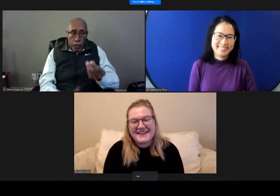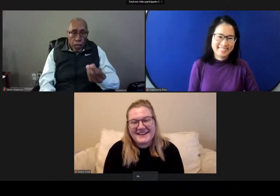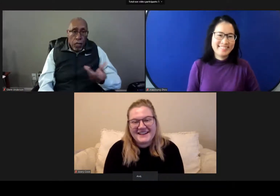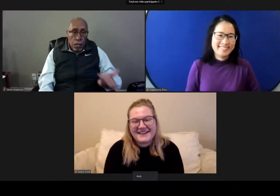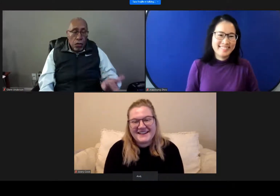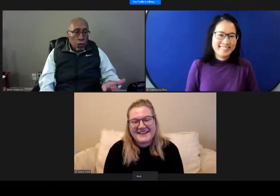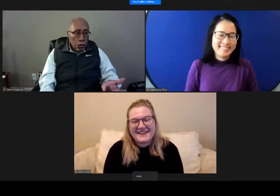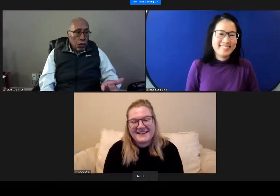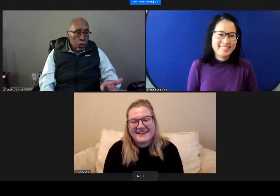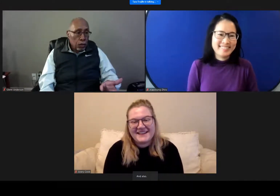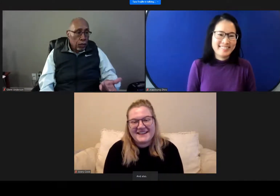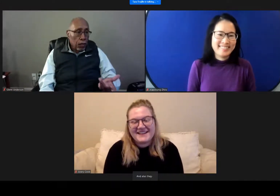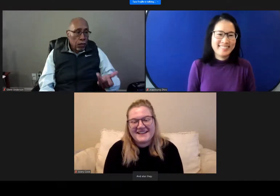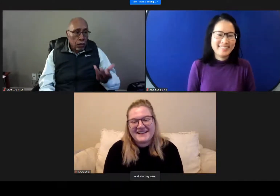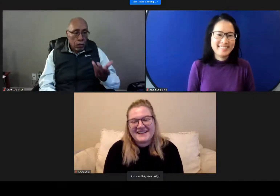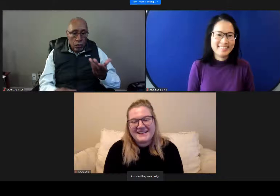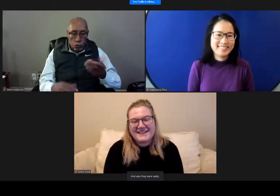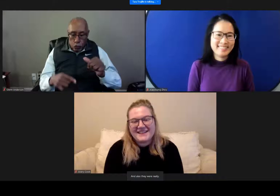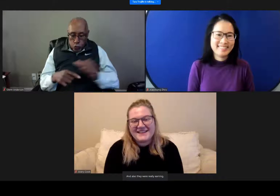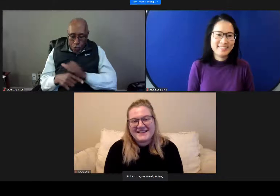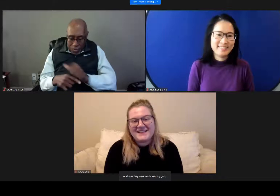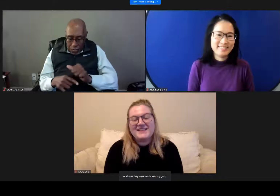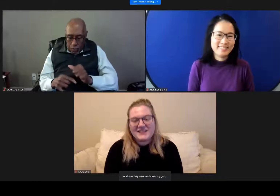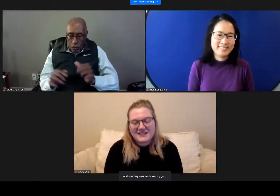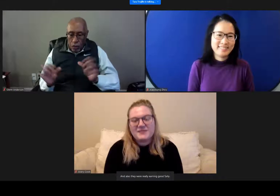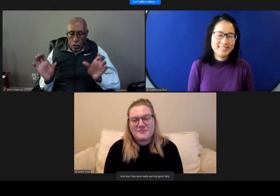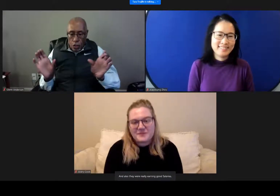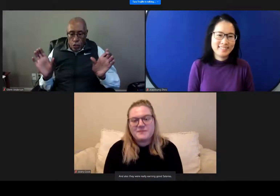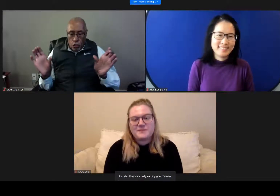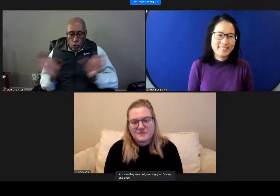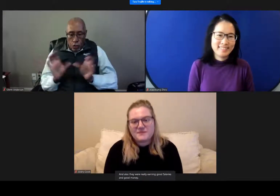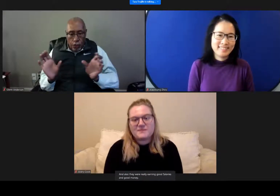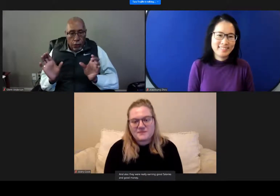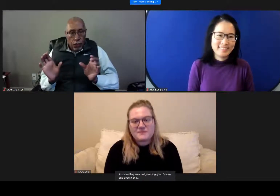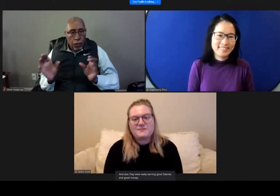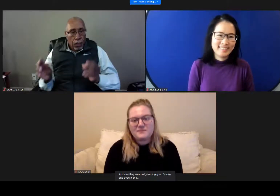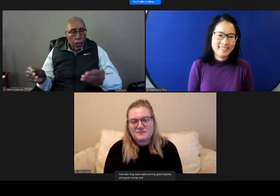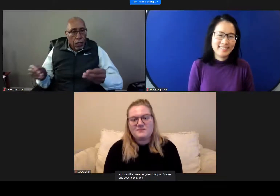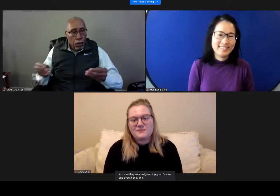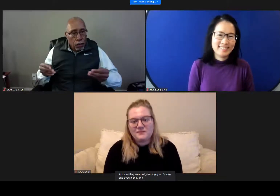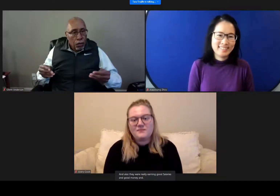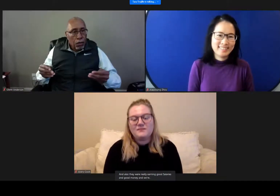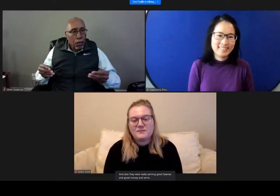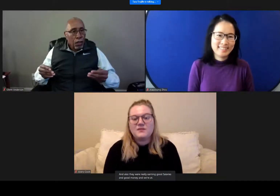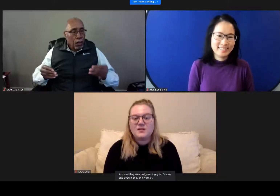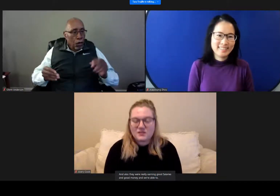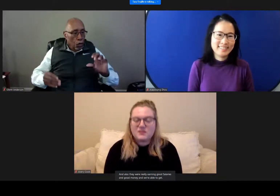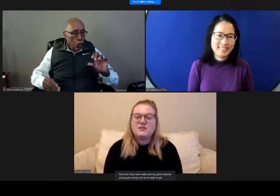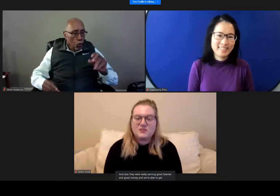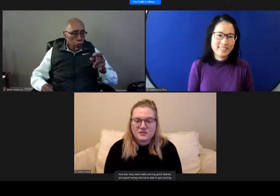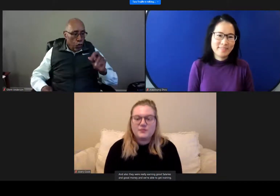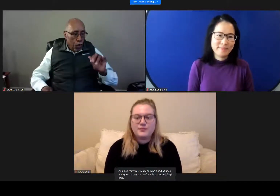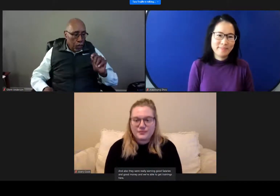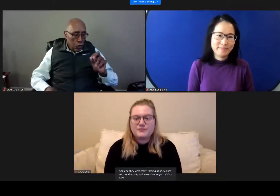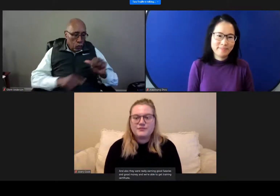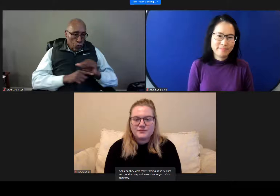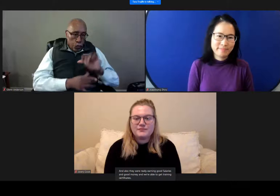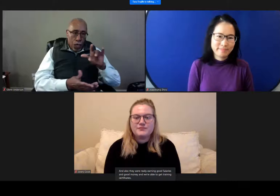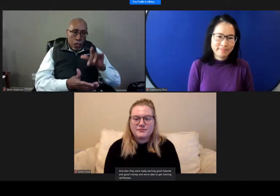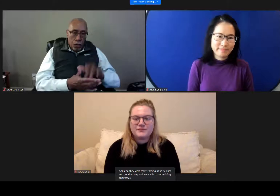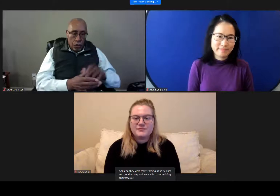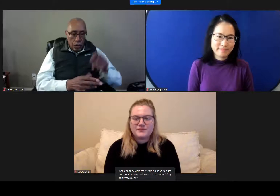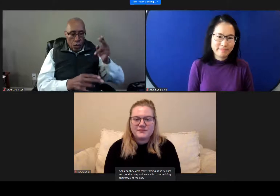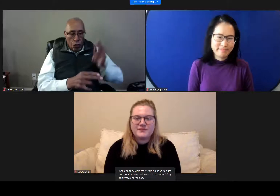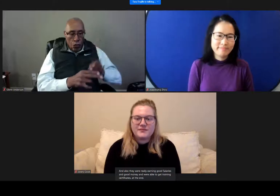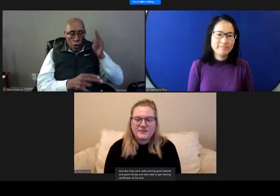And also they were really earning good salaries and good money. And were able to get training certificates at